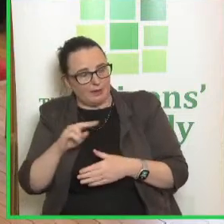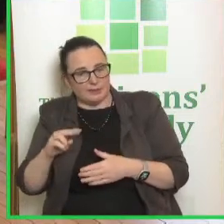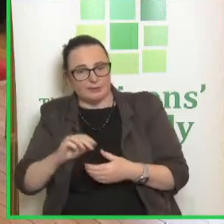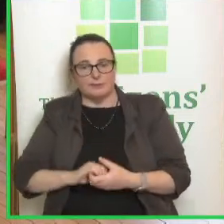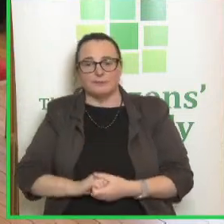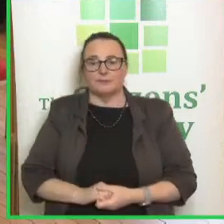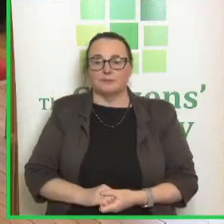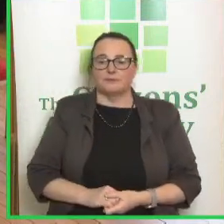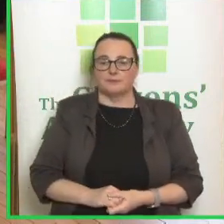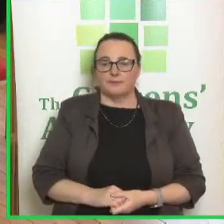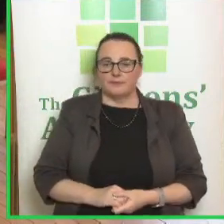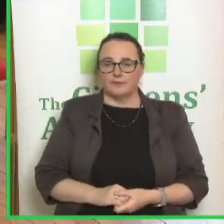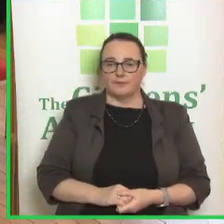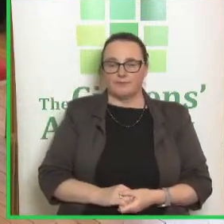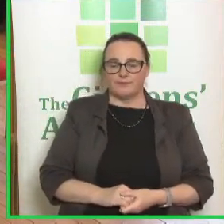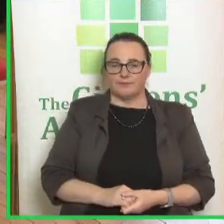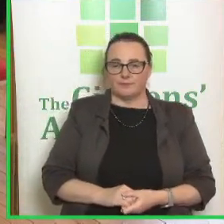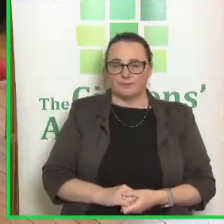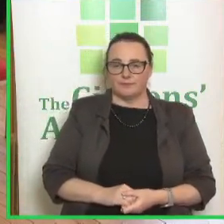Yeah.